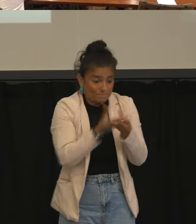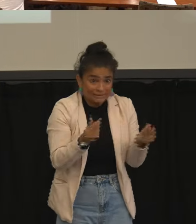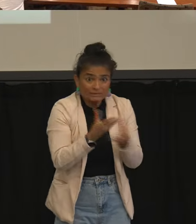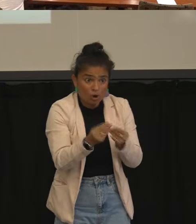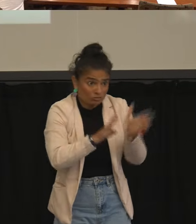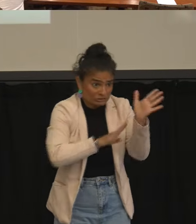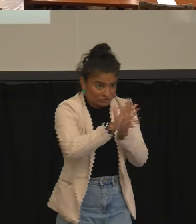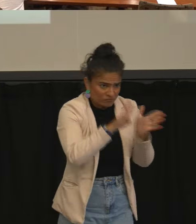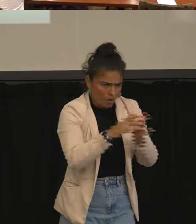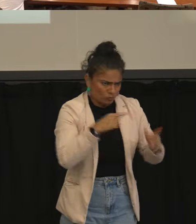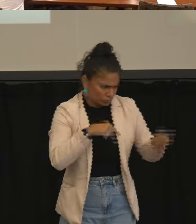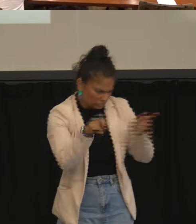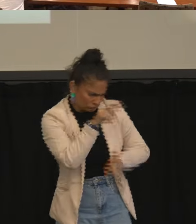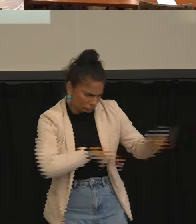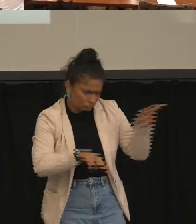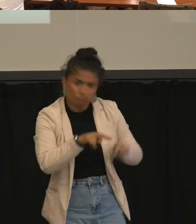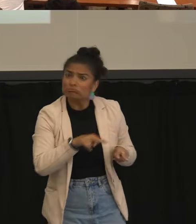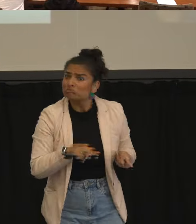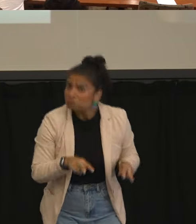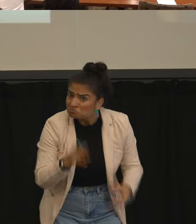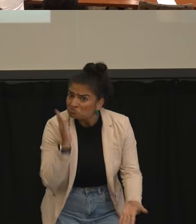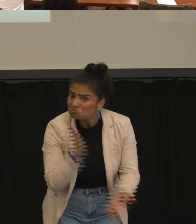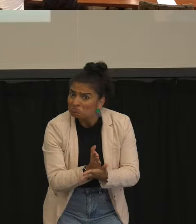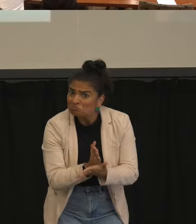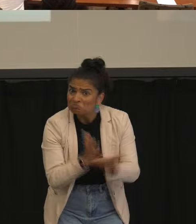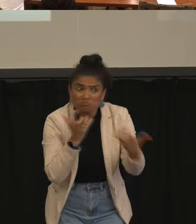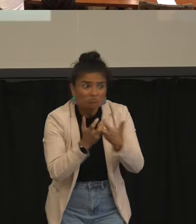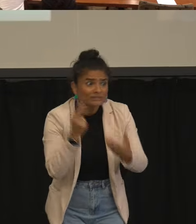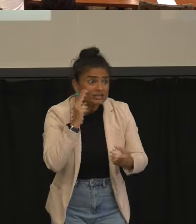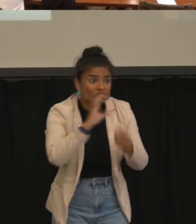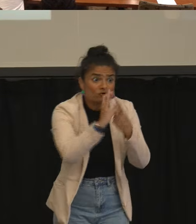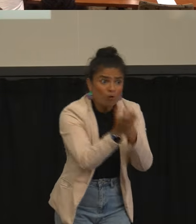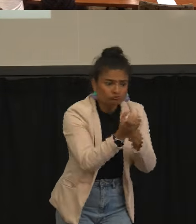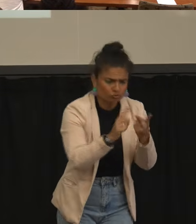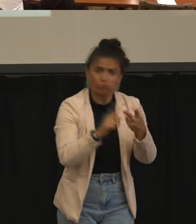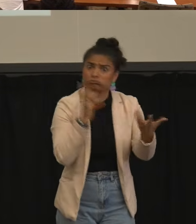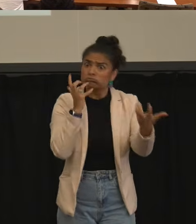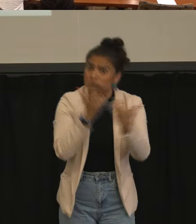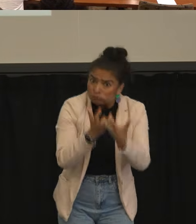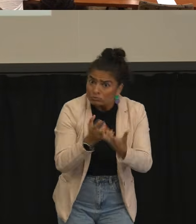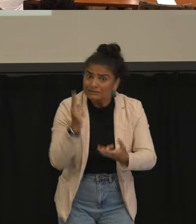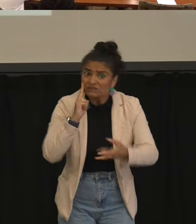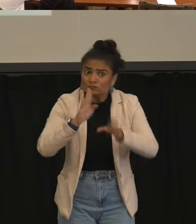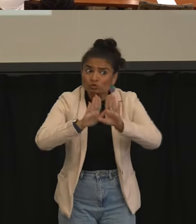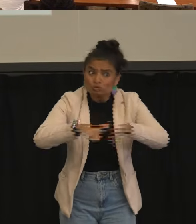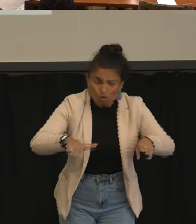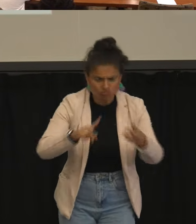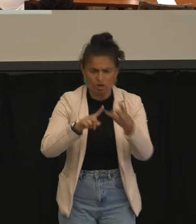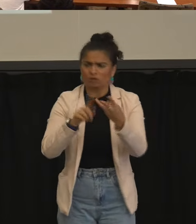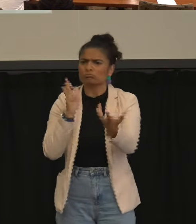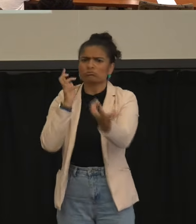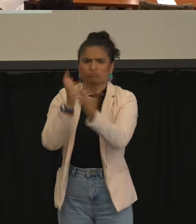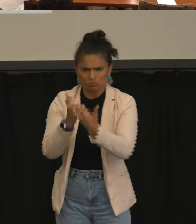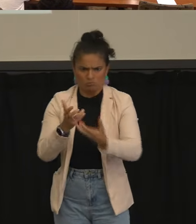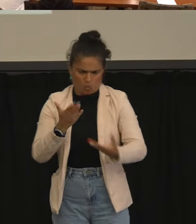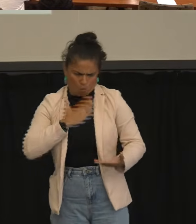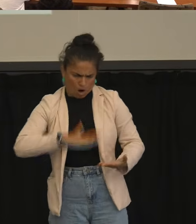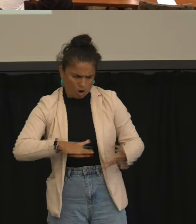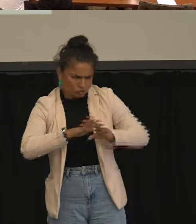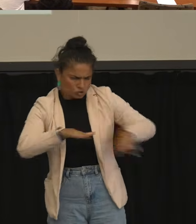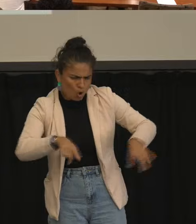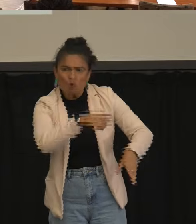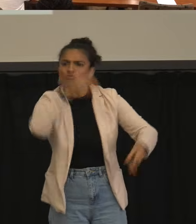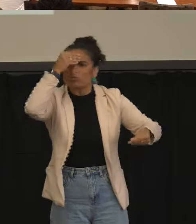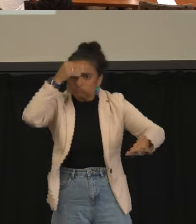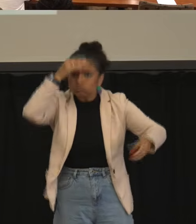quality. I'm the content and quality manager, so when we develop material, we verify it, we make sure if it suits deaf culture, it's suitable for